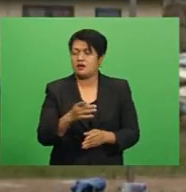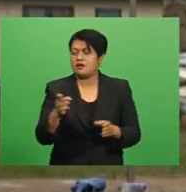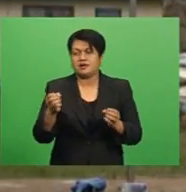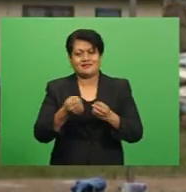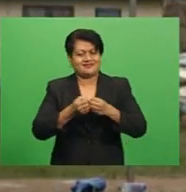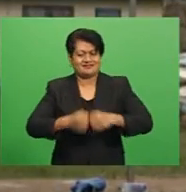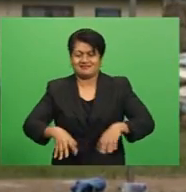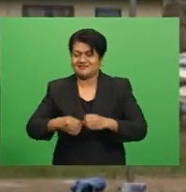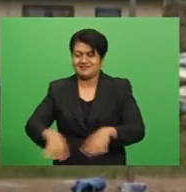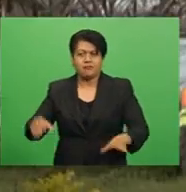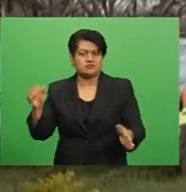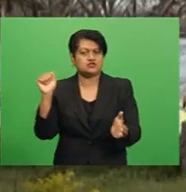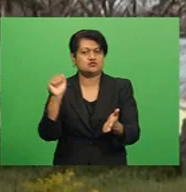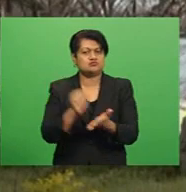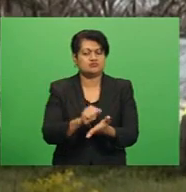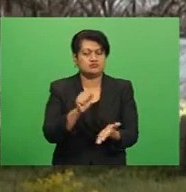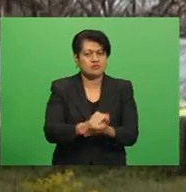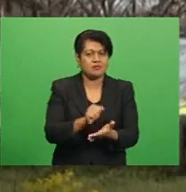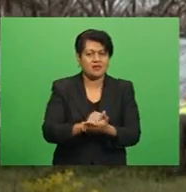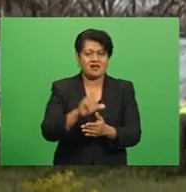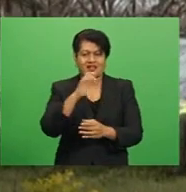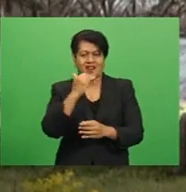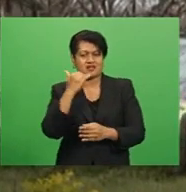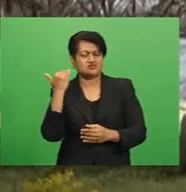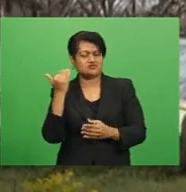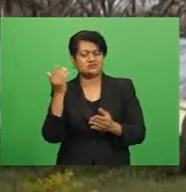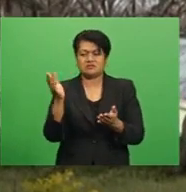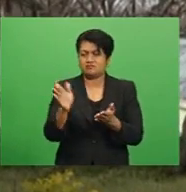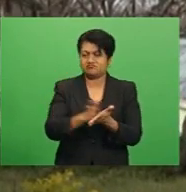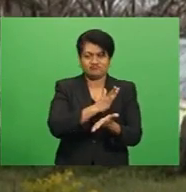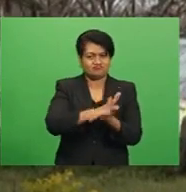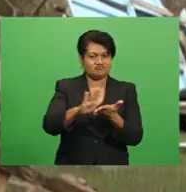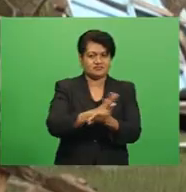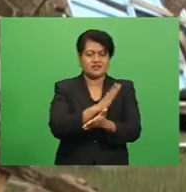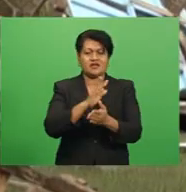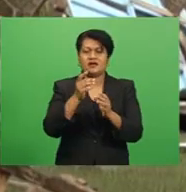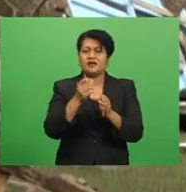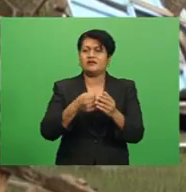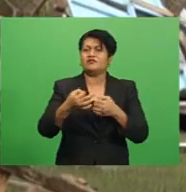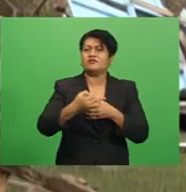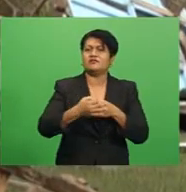damage. Classrooms are without roofs, school resources ruined, furniture